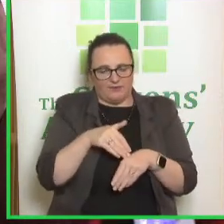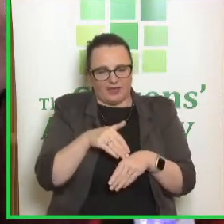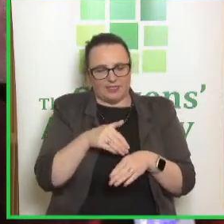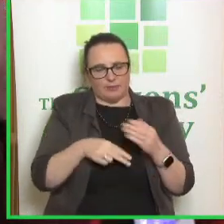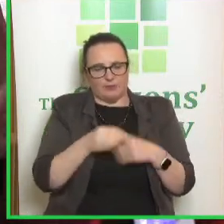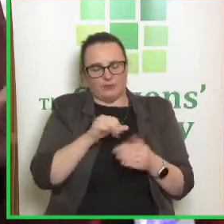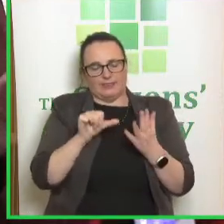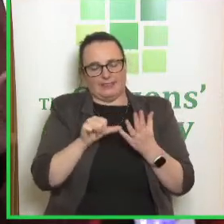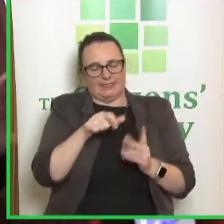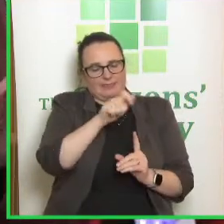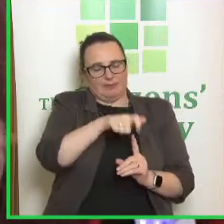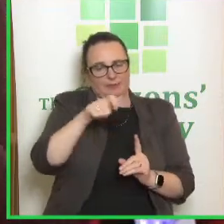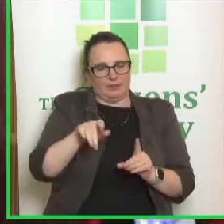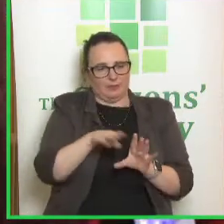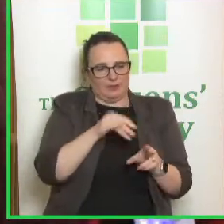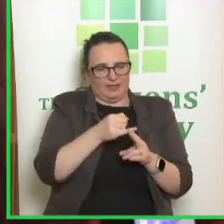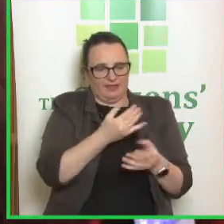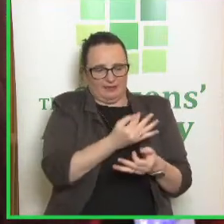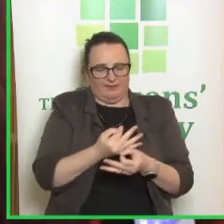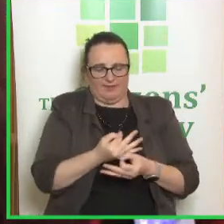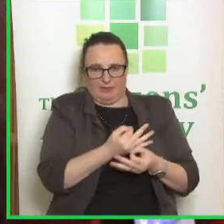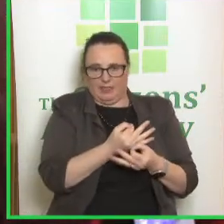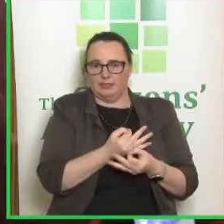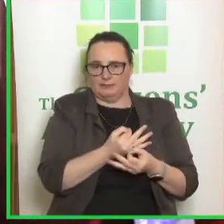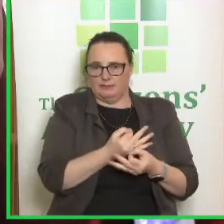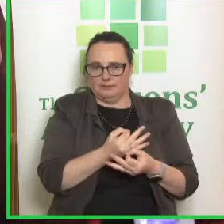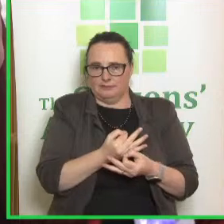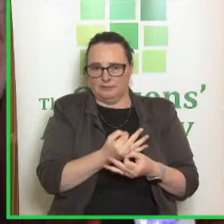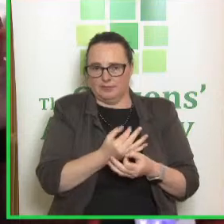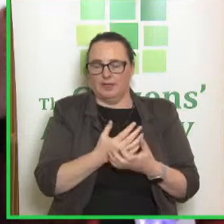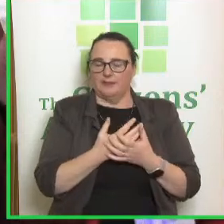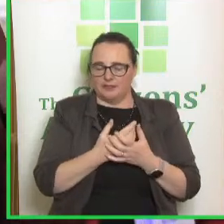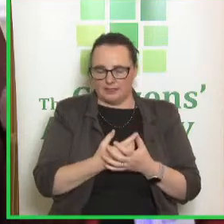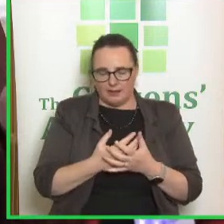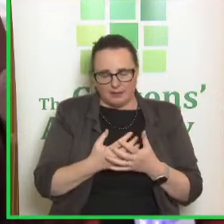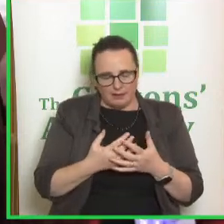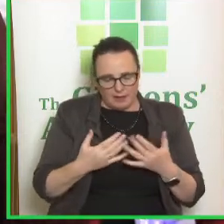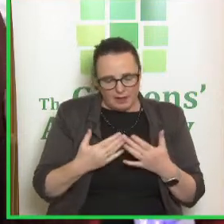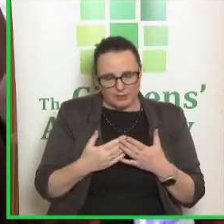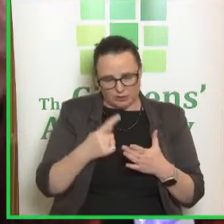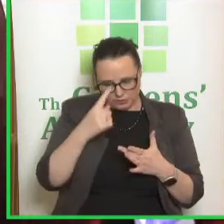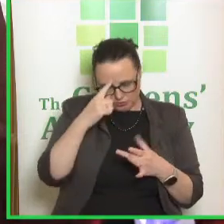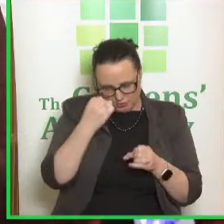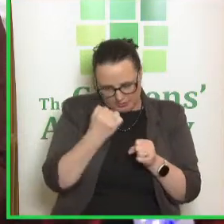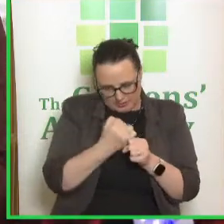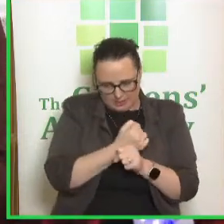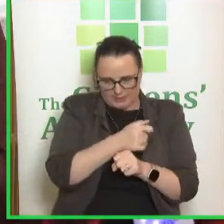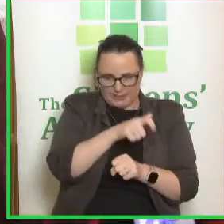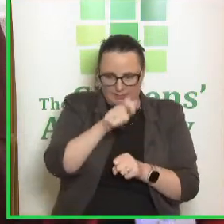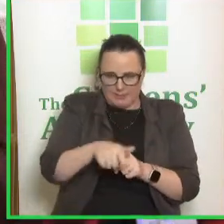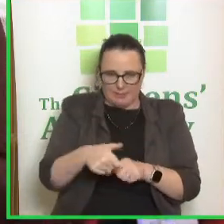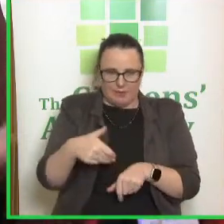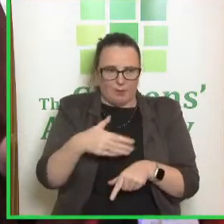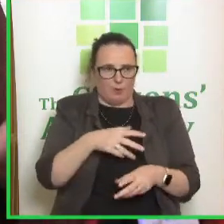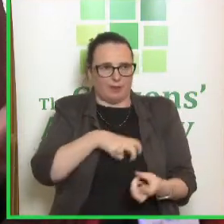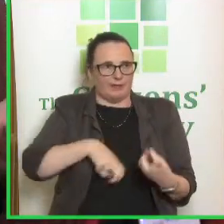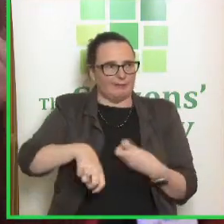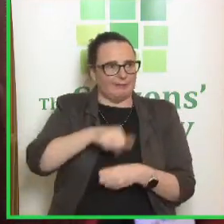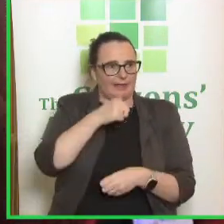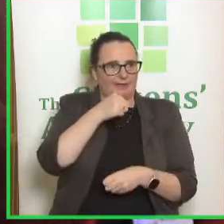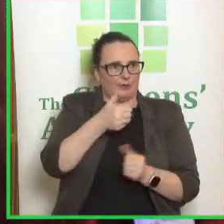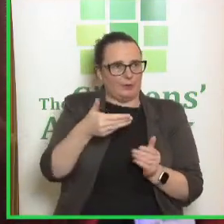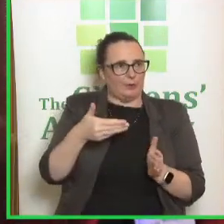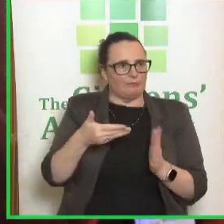directly within the family. And that is an awful lot of traumatised people walking around with no access to any